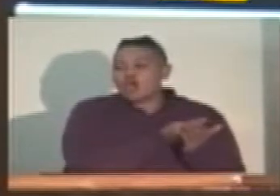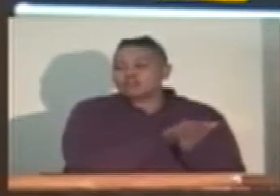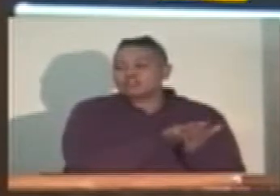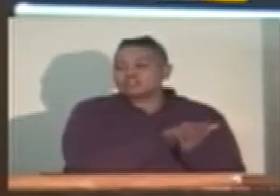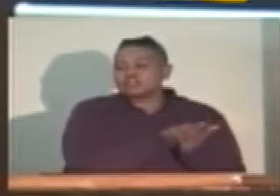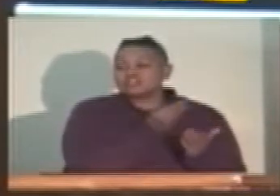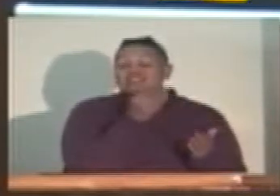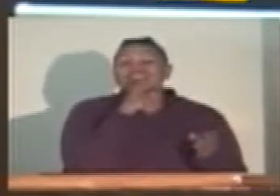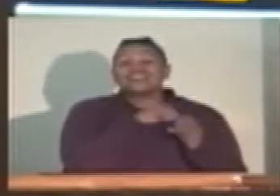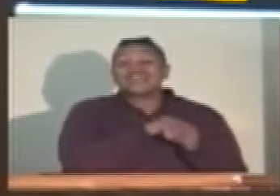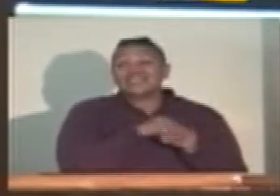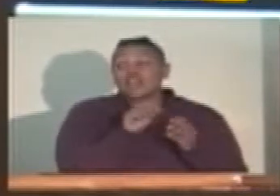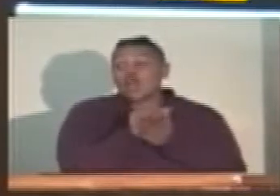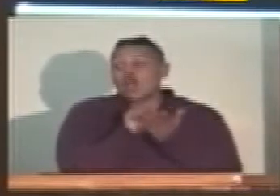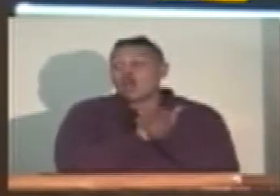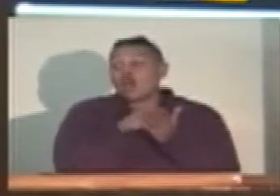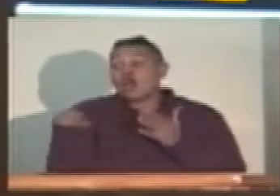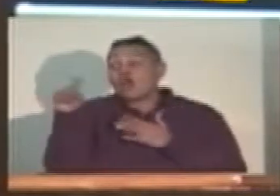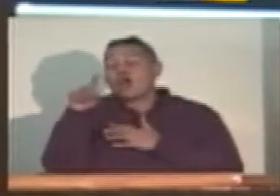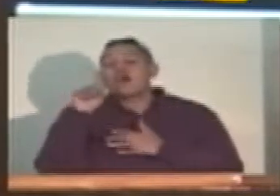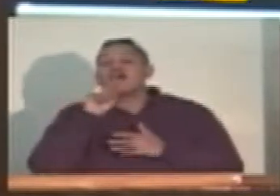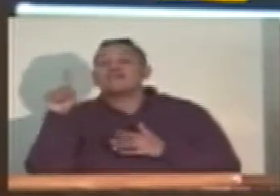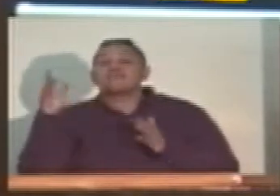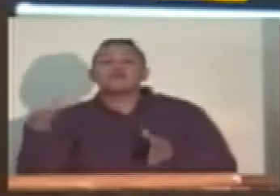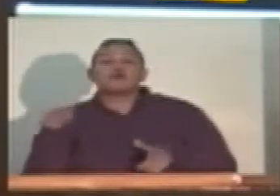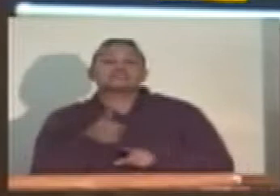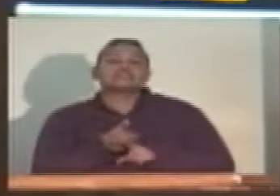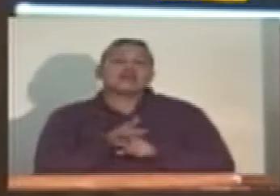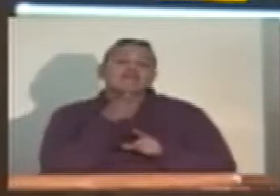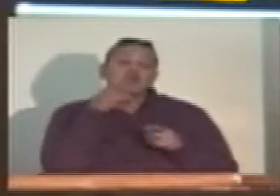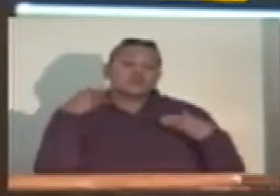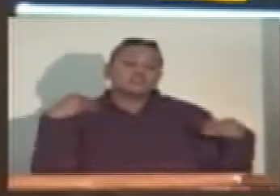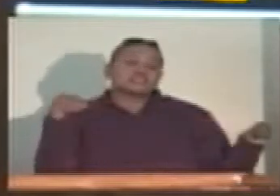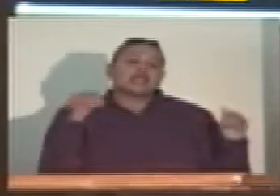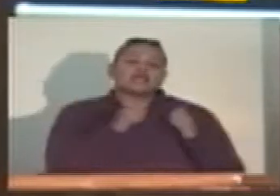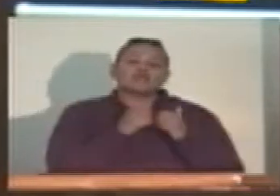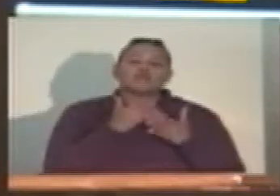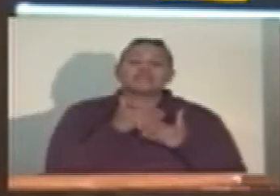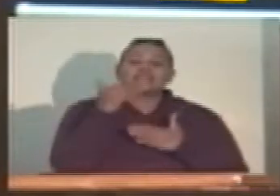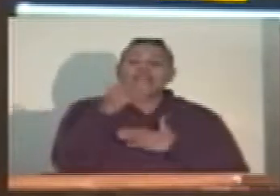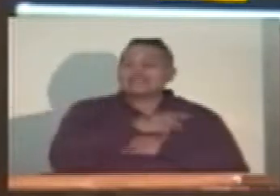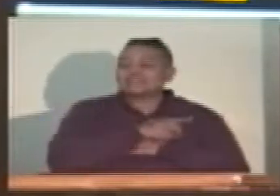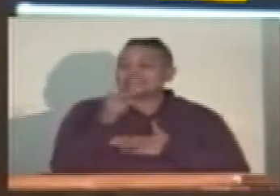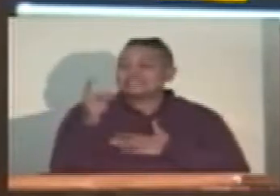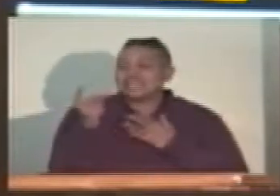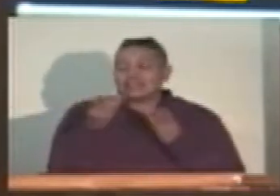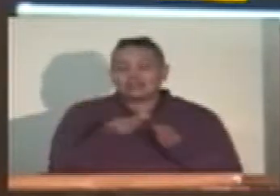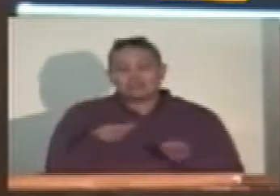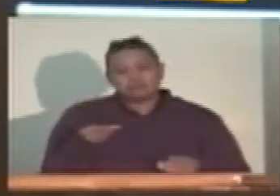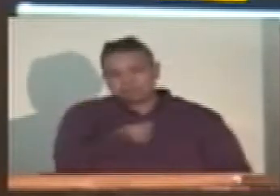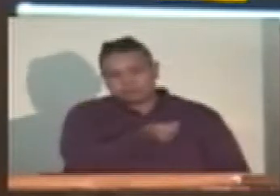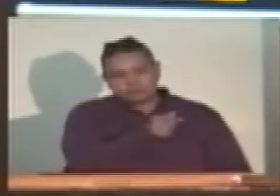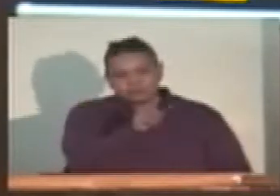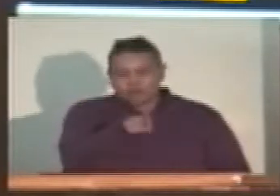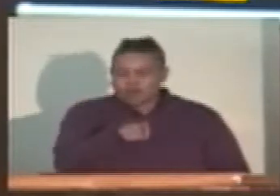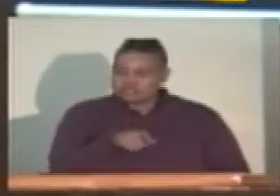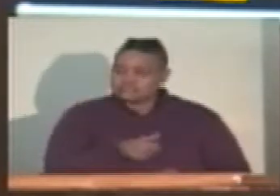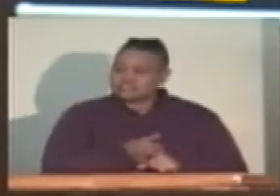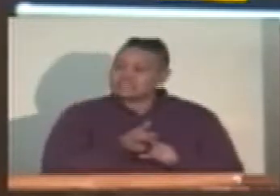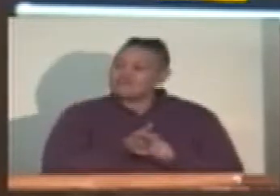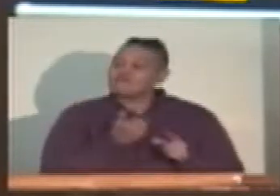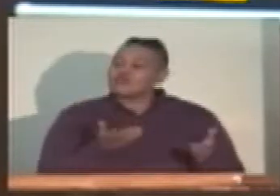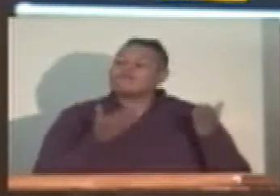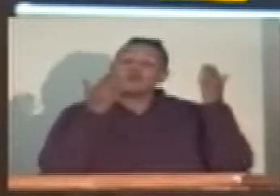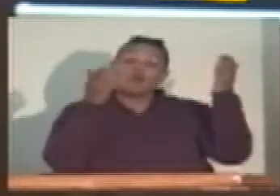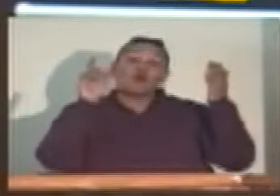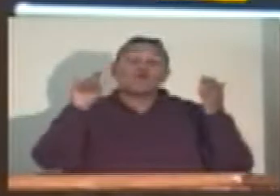the account of the corresponding sellers with next day settlement. It is proposed to have